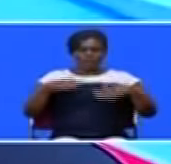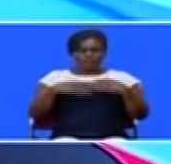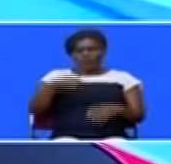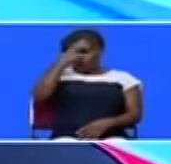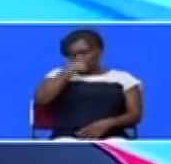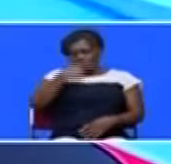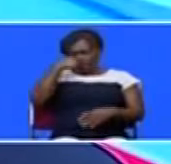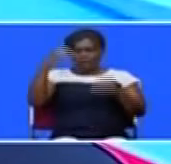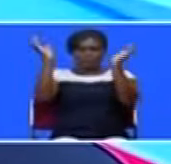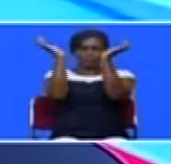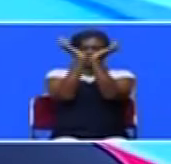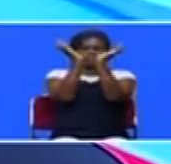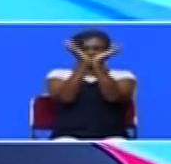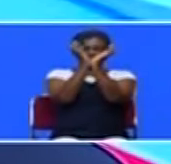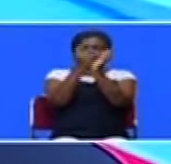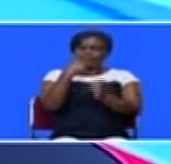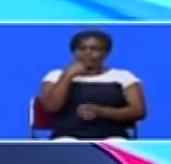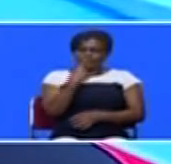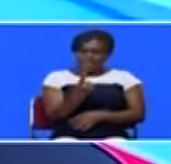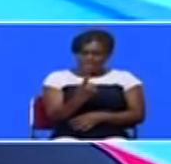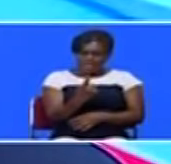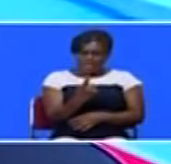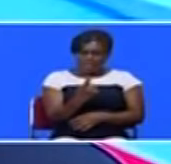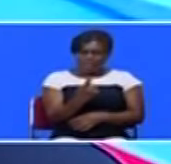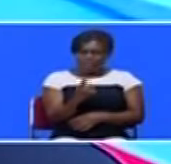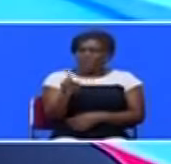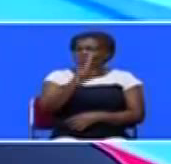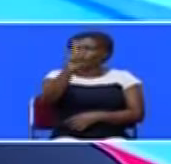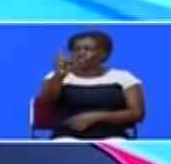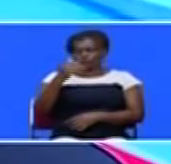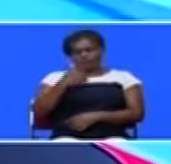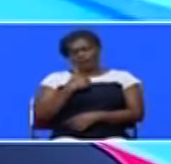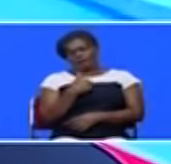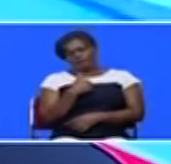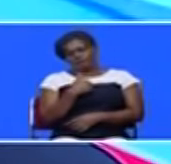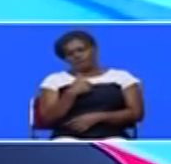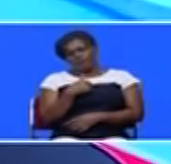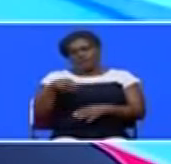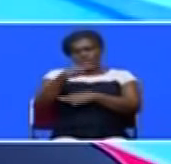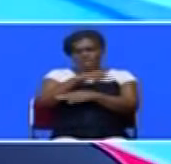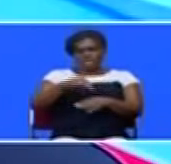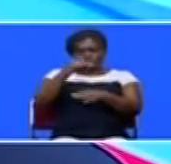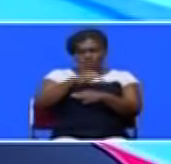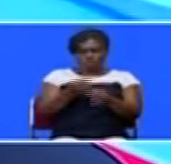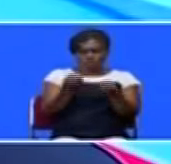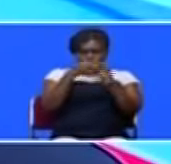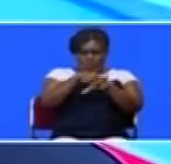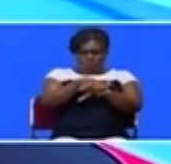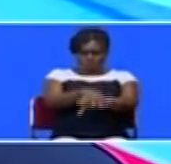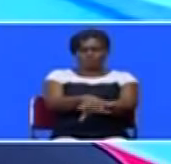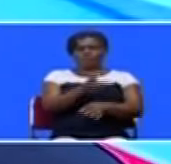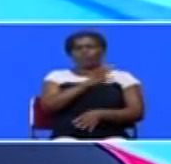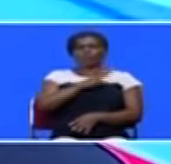Thika Municipal Stadium and issuing statements that should put to question the relevance of the National Cohesion and